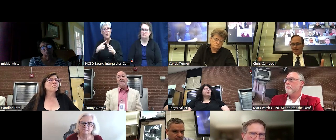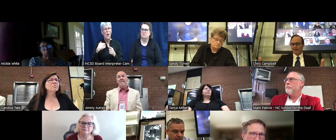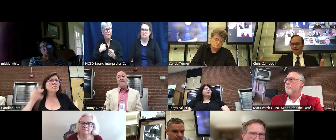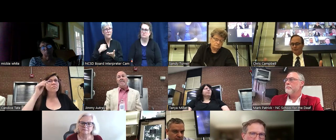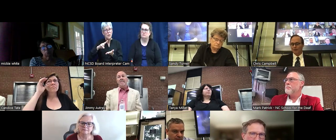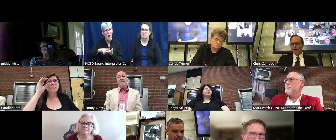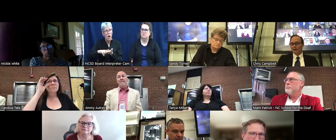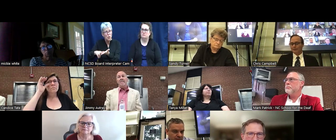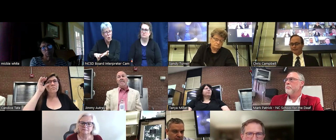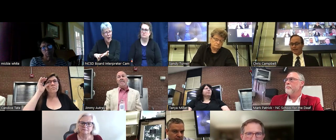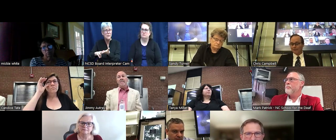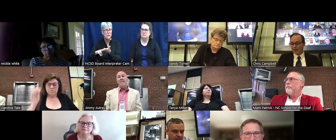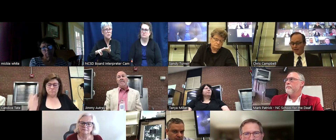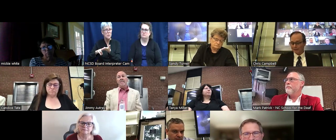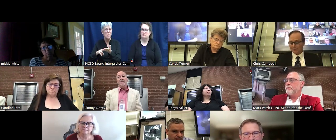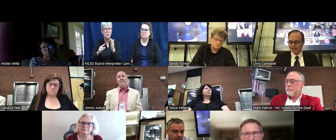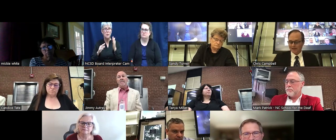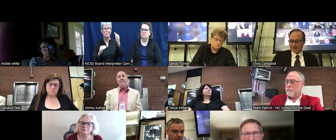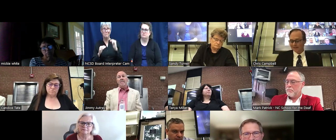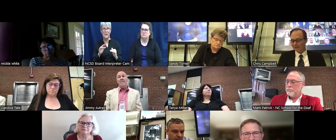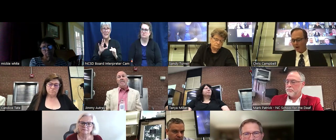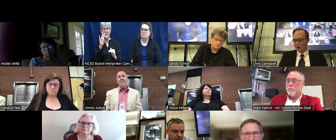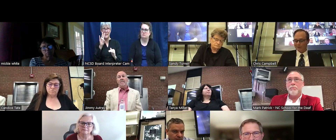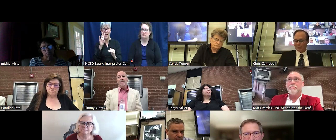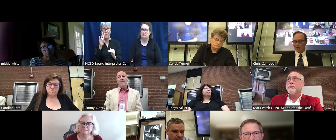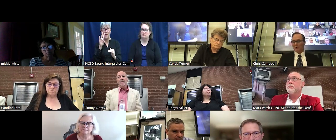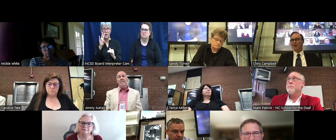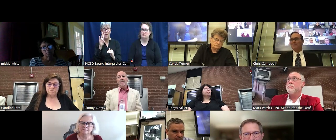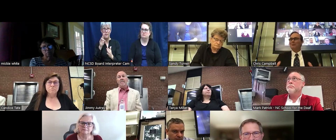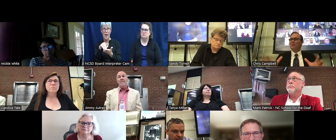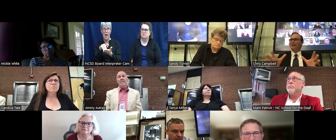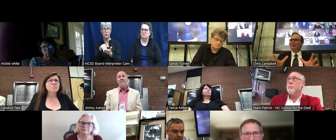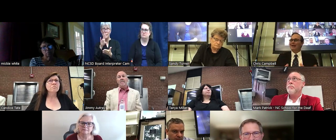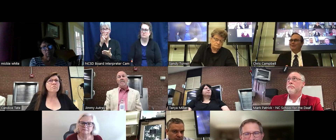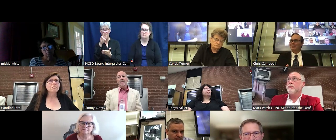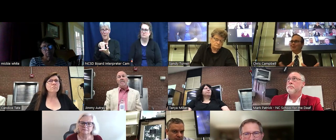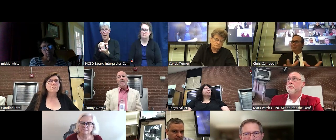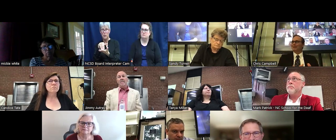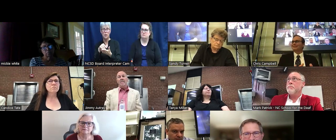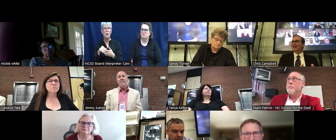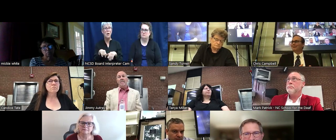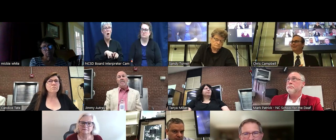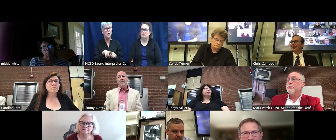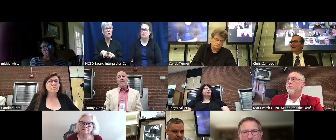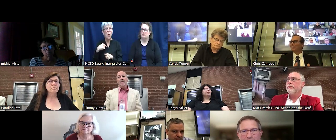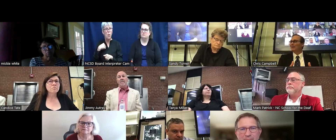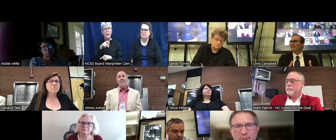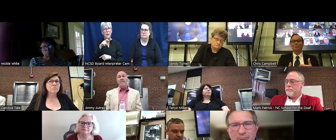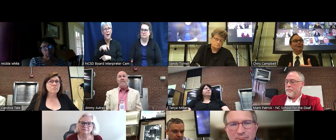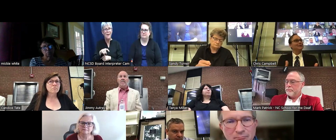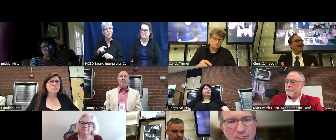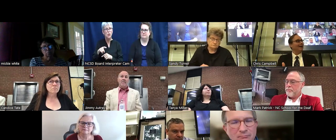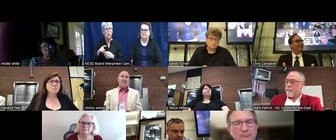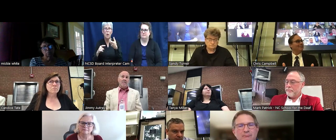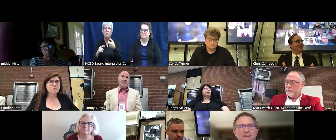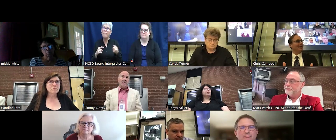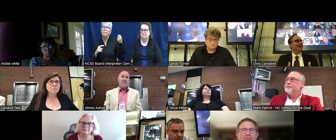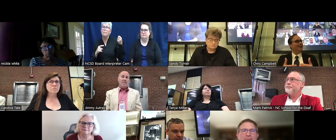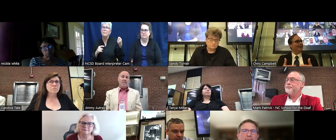of that nature. The 7,000 series also, we just have to kind of put aside for right now because it's